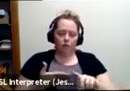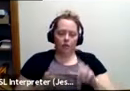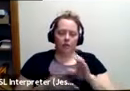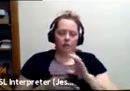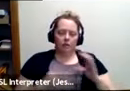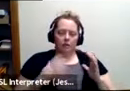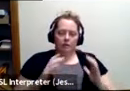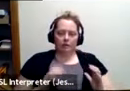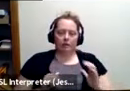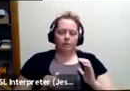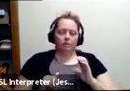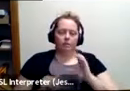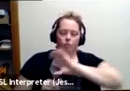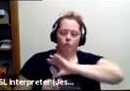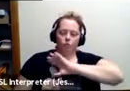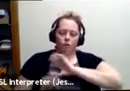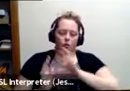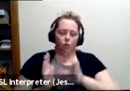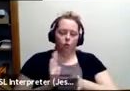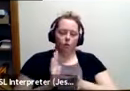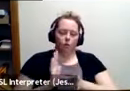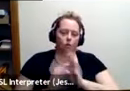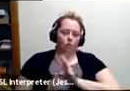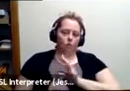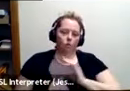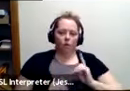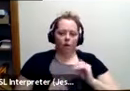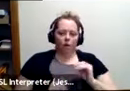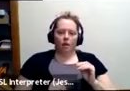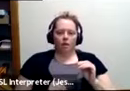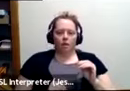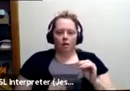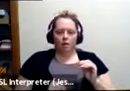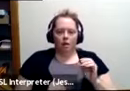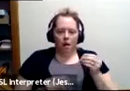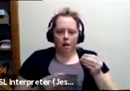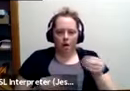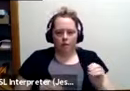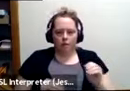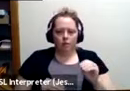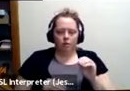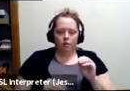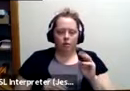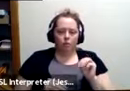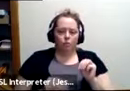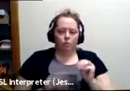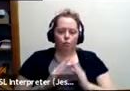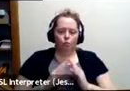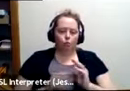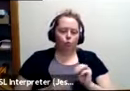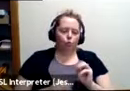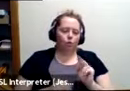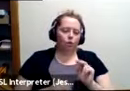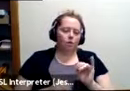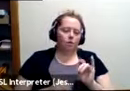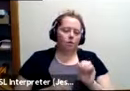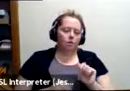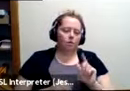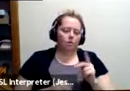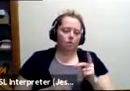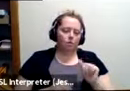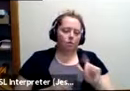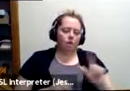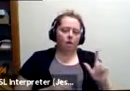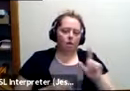Office of Municipal Investigation. So when we're talking about civil rights, we're talking about somebody who feels that the